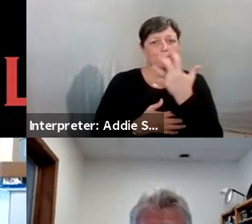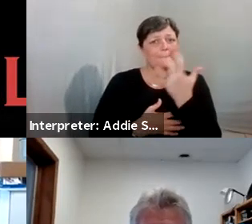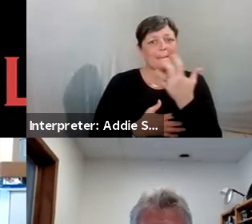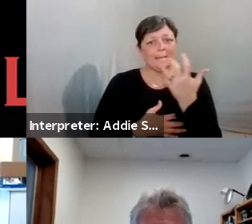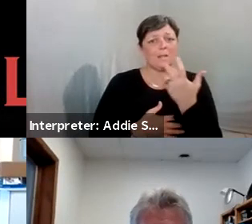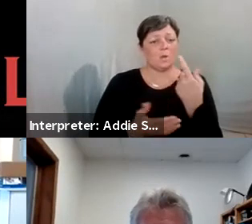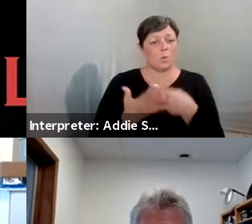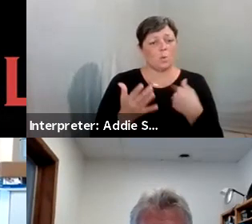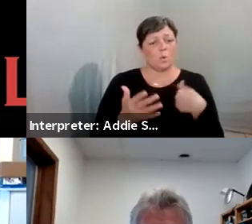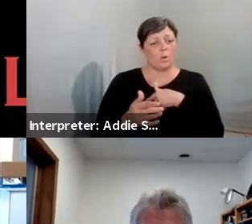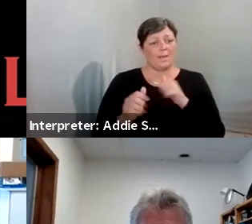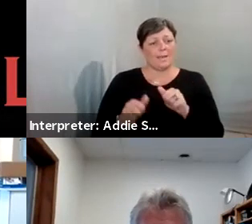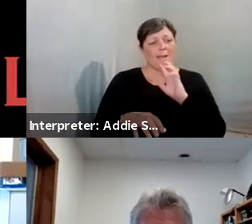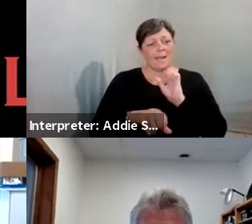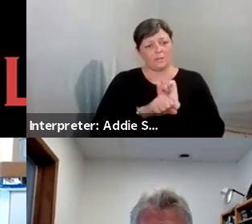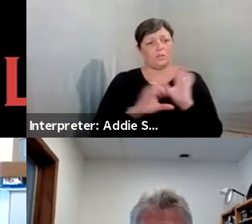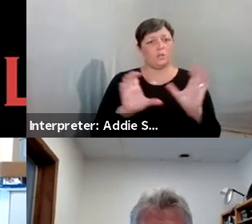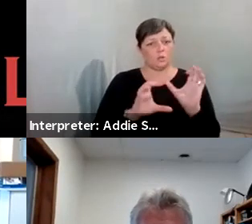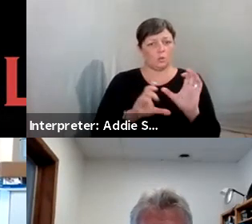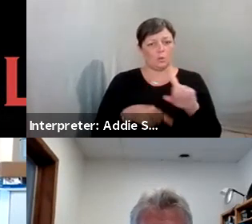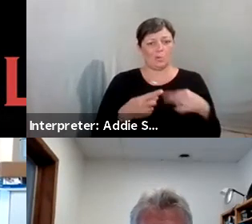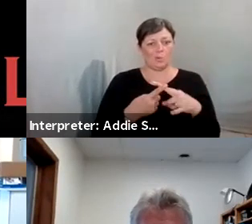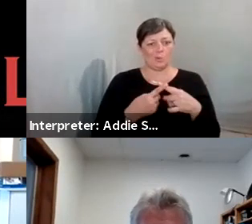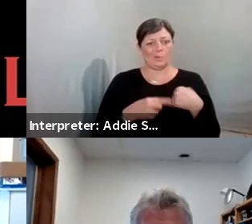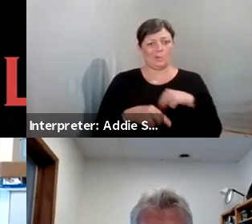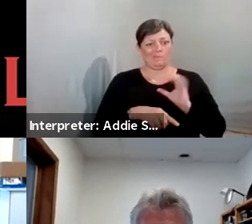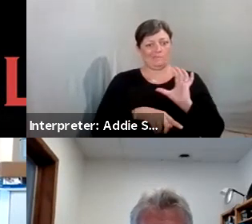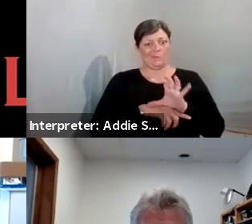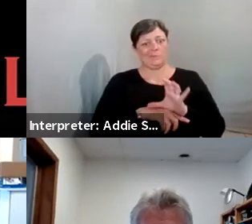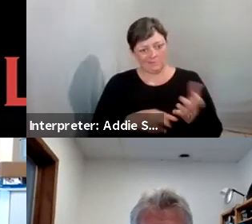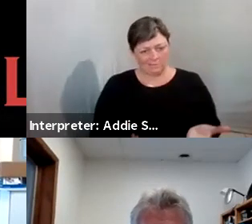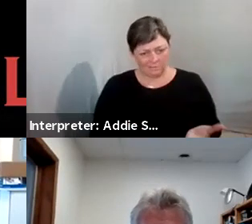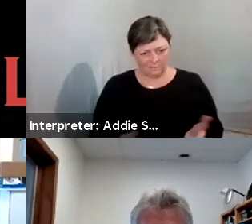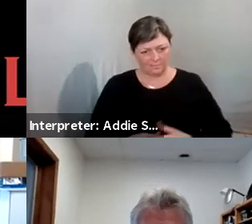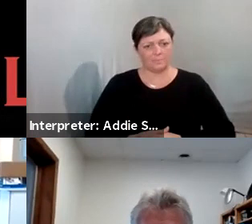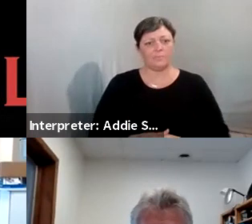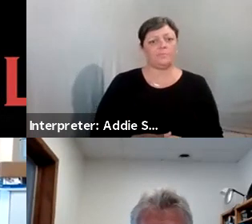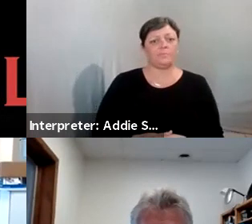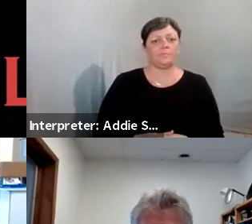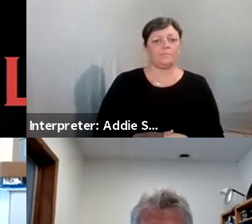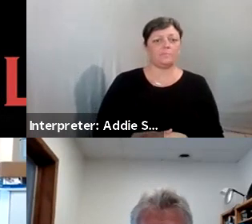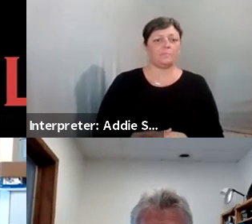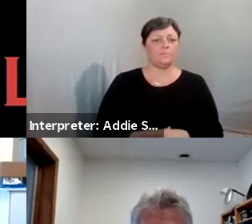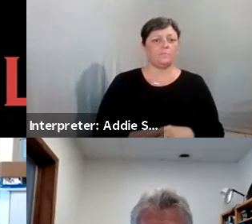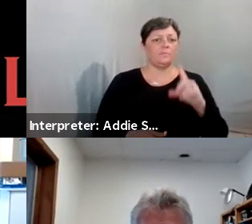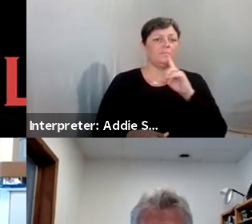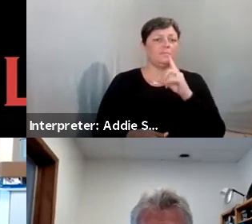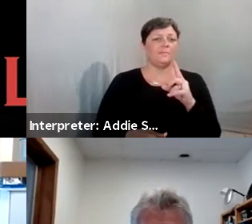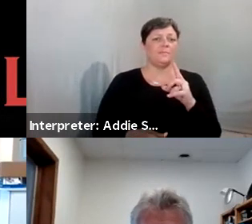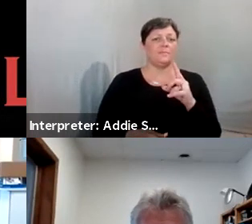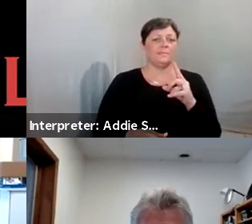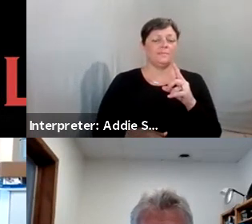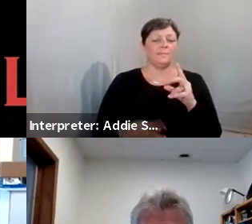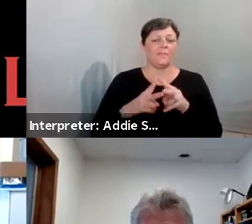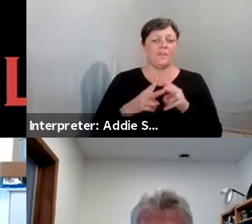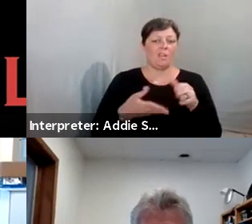we can actually do when pressed against the walls. And it's been very